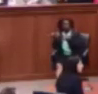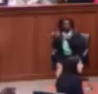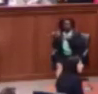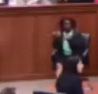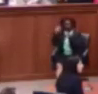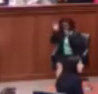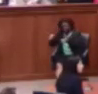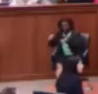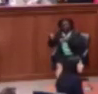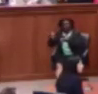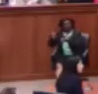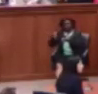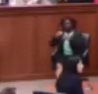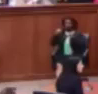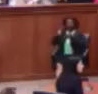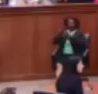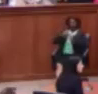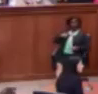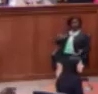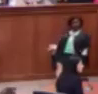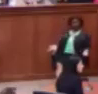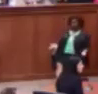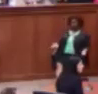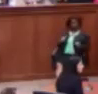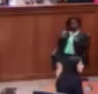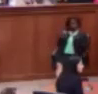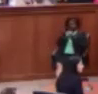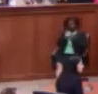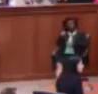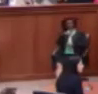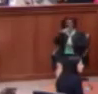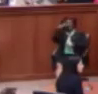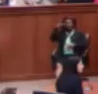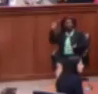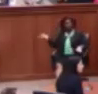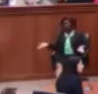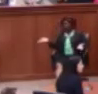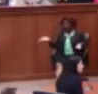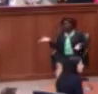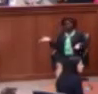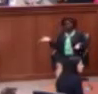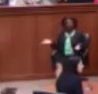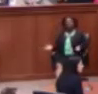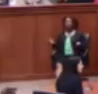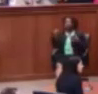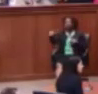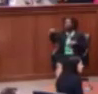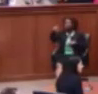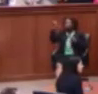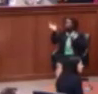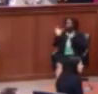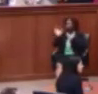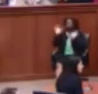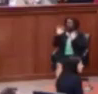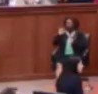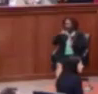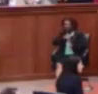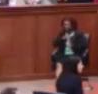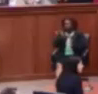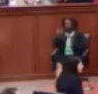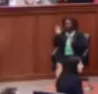No one asks. No one gets the input. How many of you are actually certified,